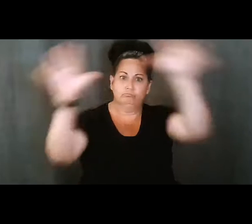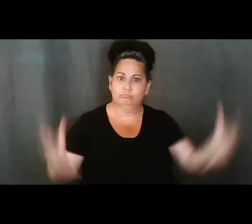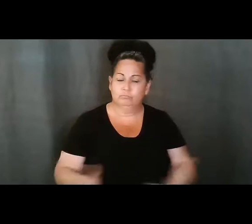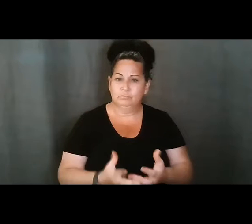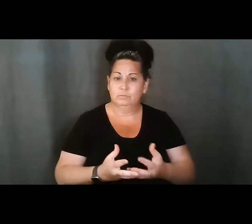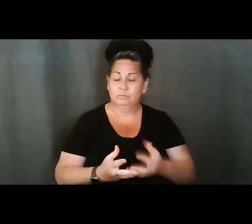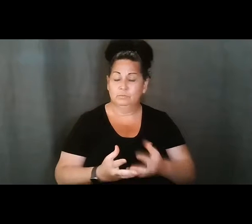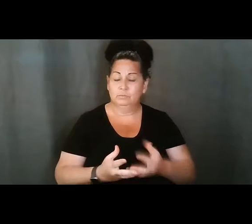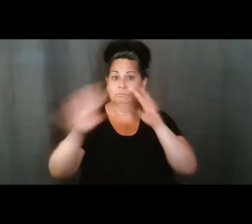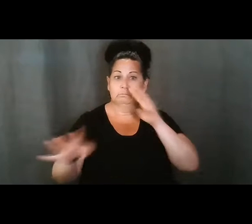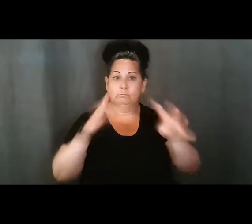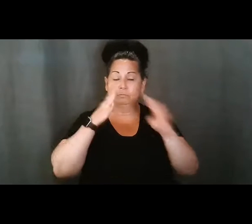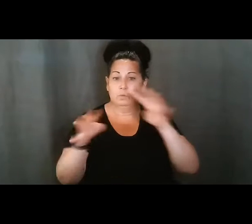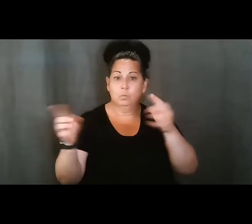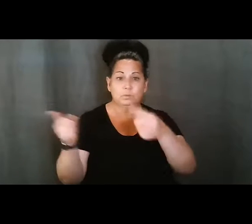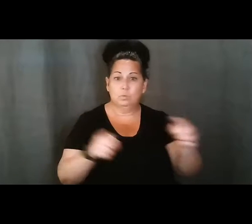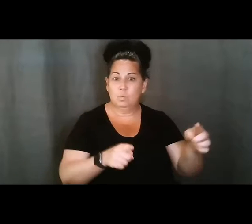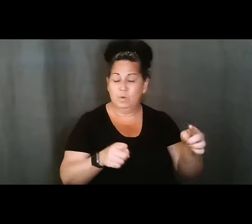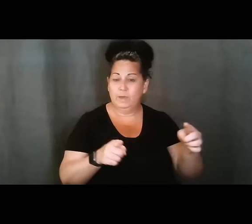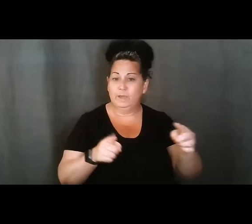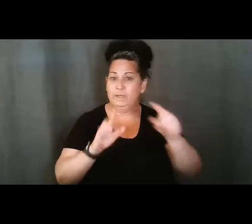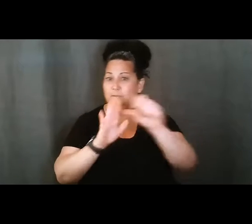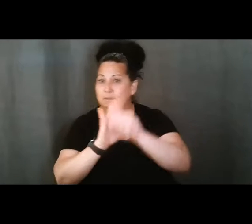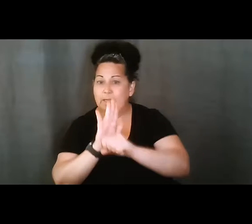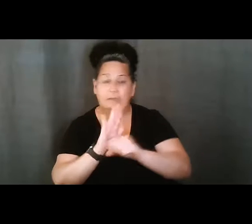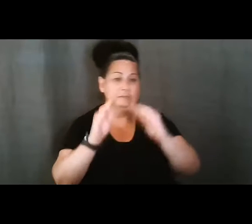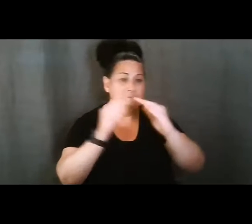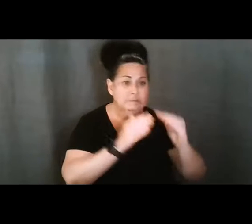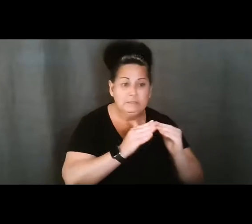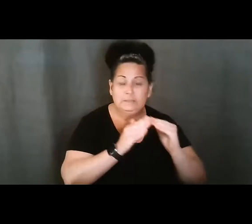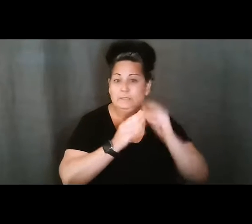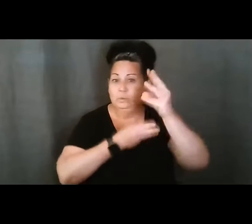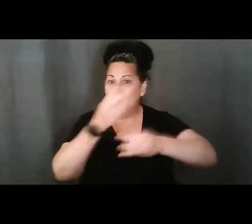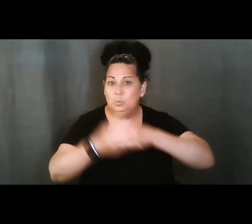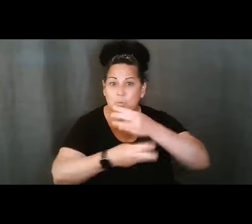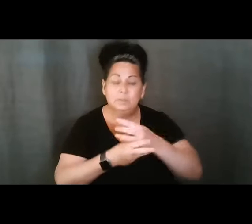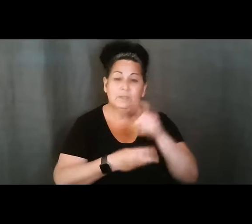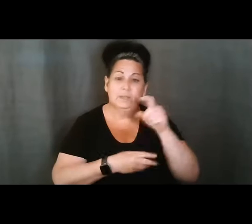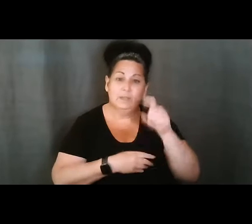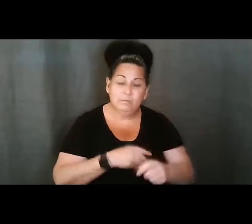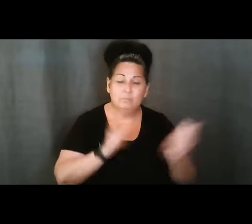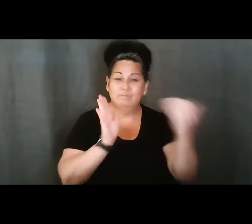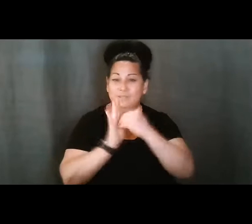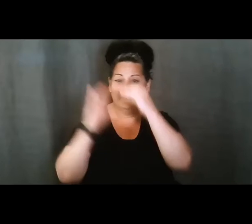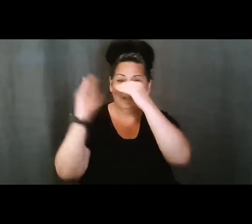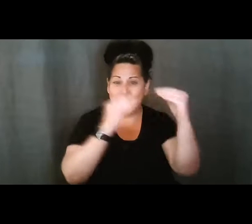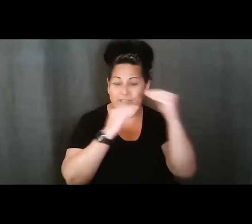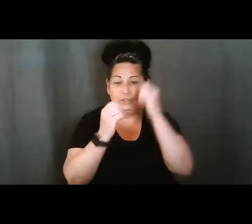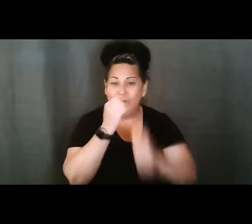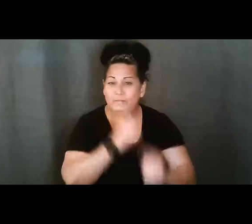country today, in our city, in our state. We cannot. We have to re-educate everyone about what's going